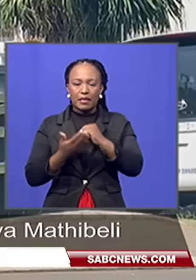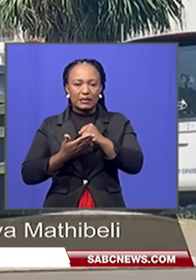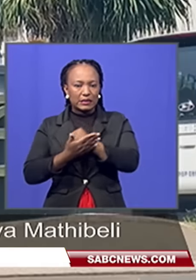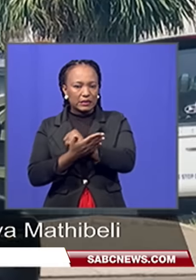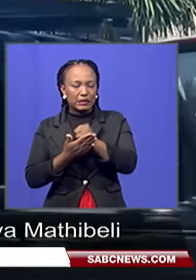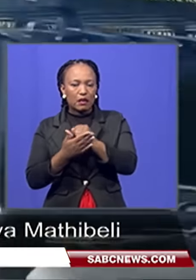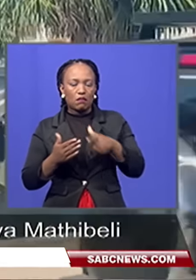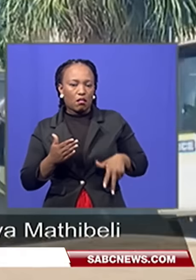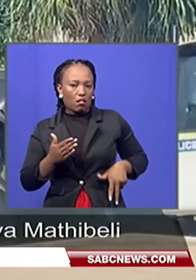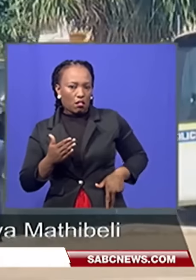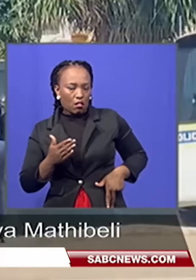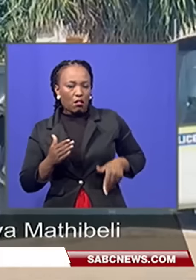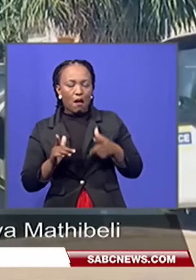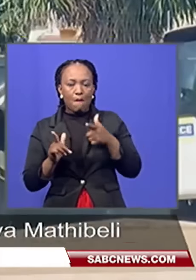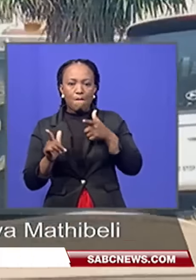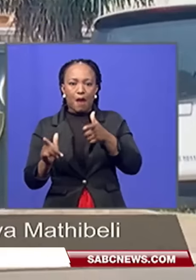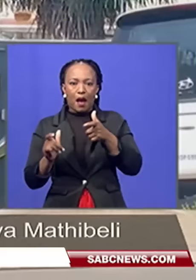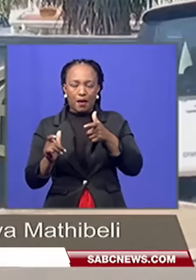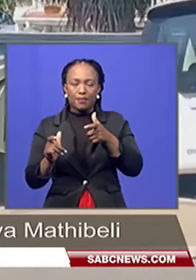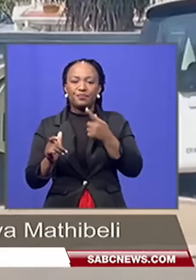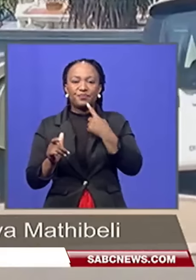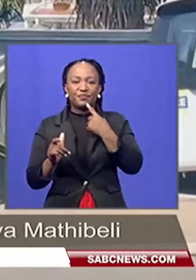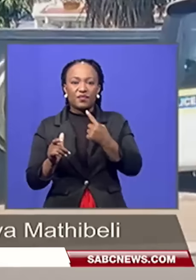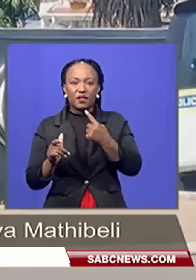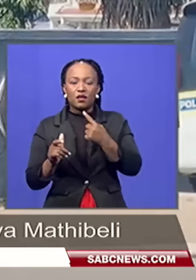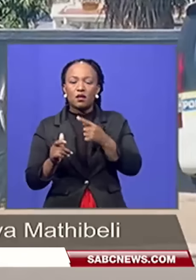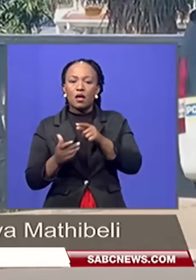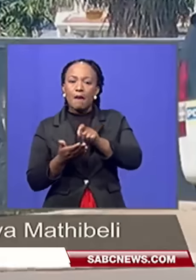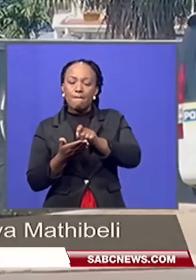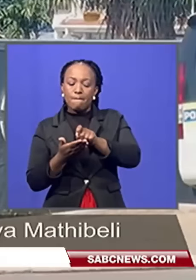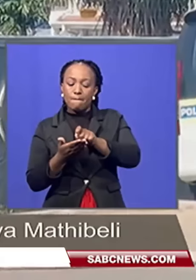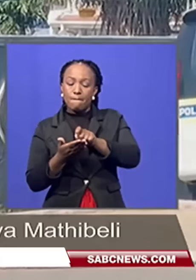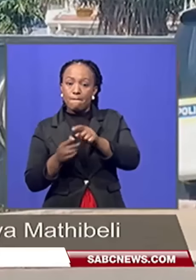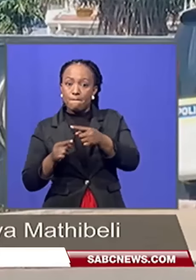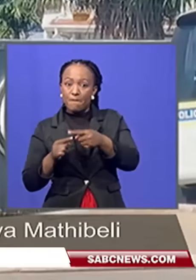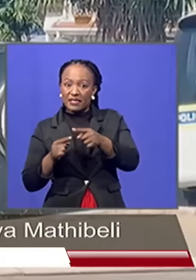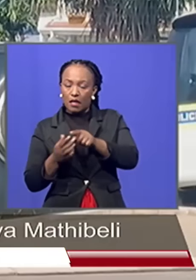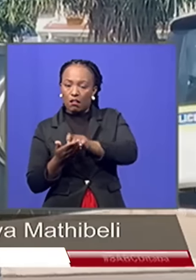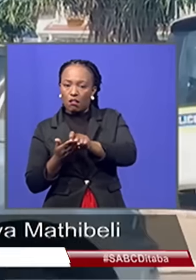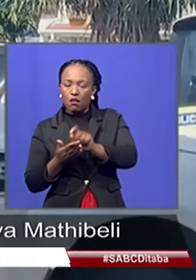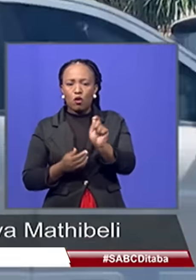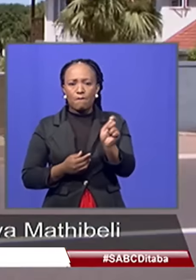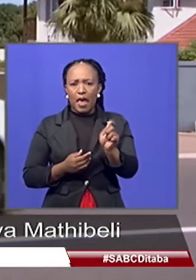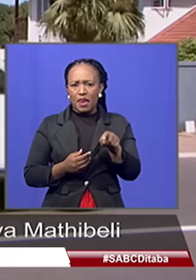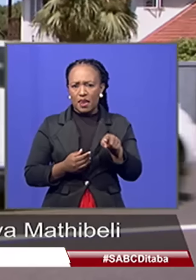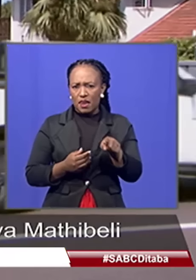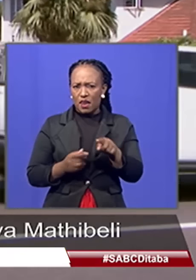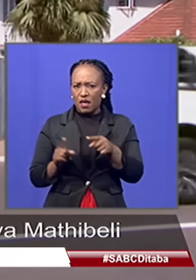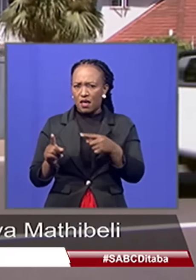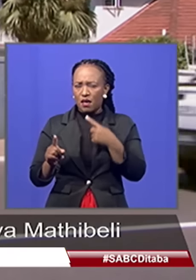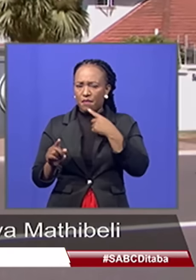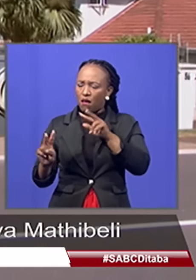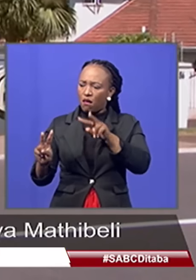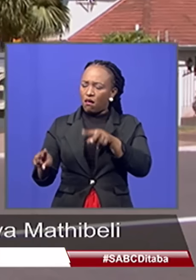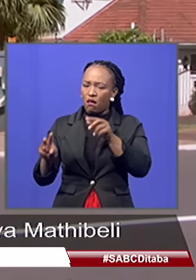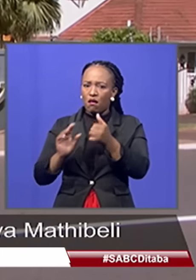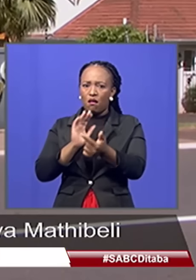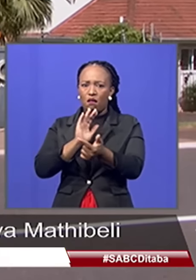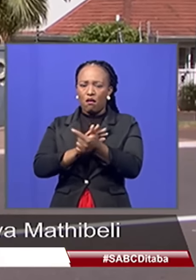ngwadiša dithunya fao e rego ge ba ngwala ba šomiša pensele go ena le pene. Maphodisa a re se e ka ba go nyatša molao